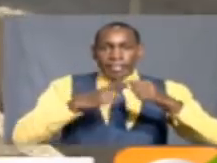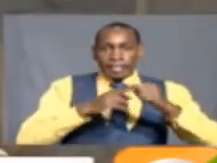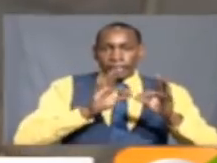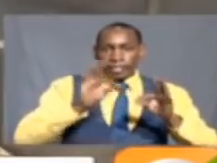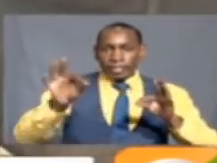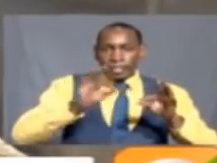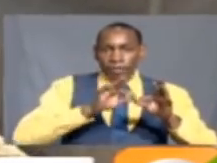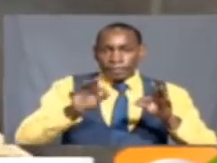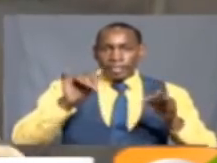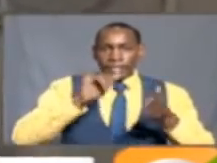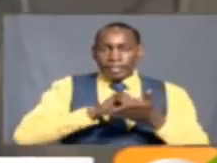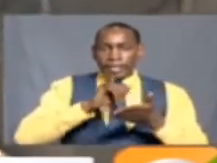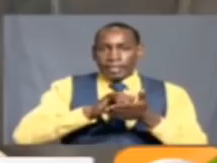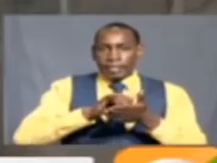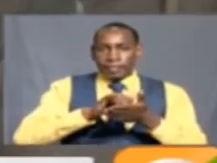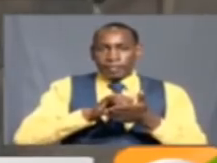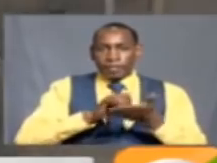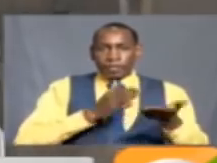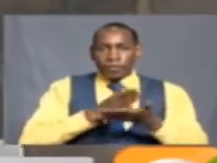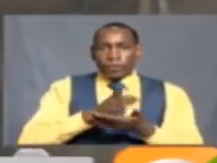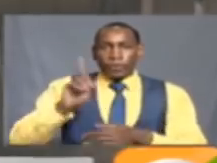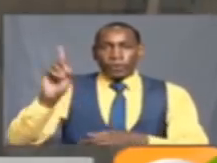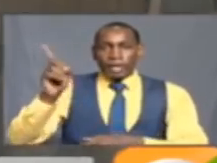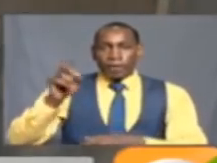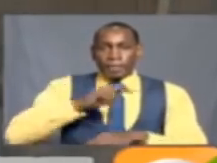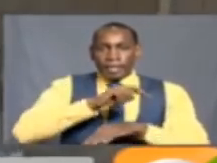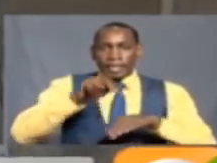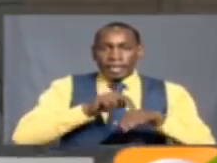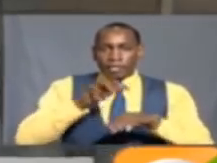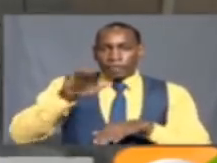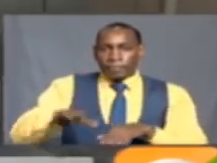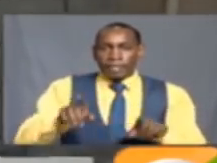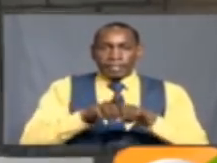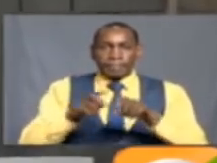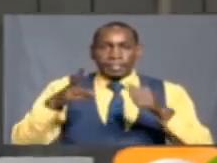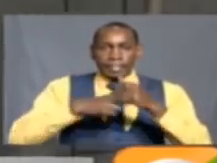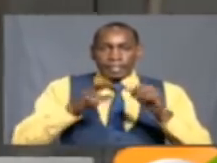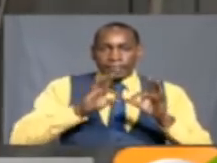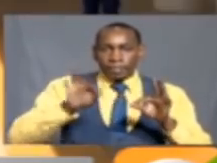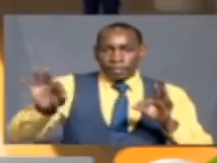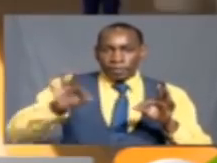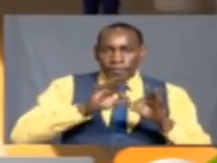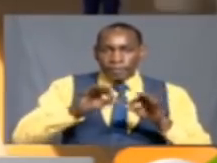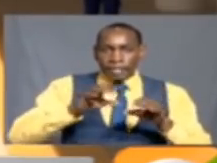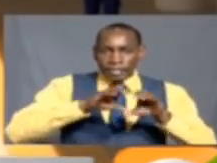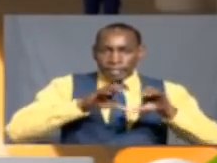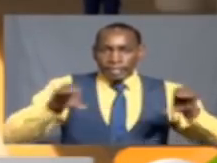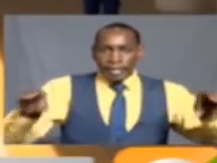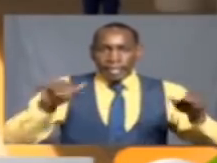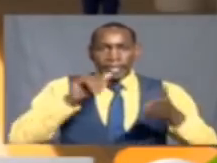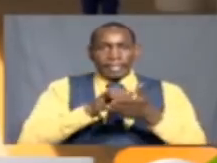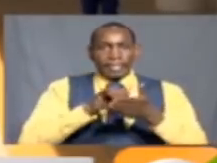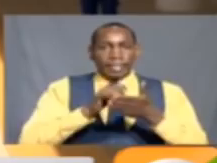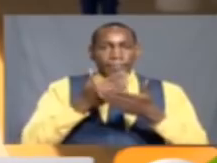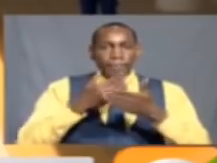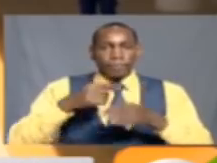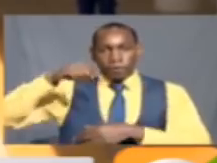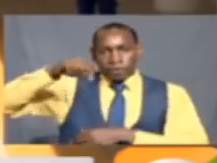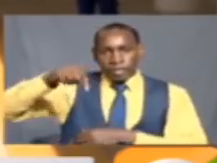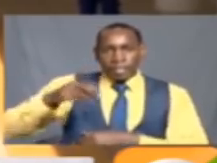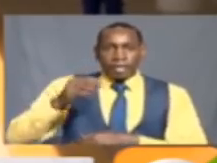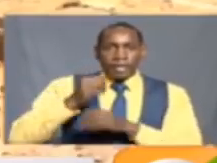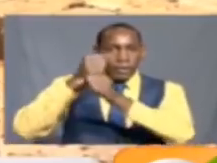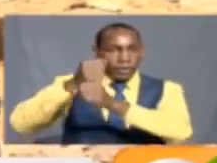long that is traversing the Nairobi National Park, and also the 7 kilometer long tunnel that was drilled in